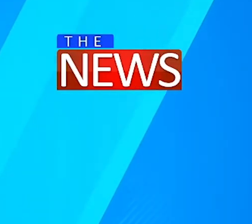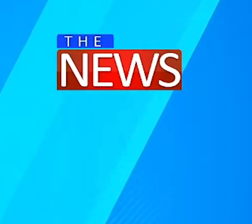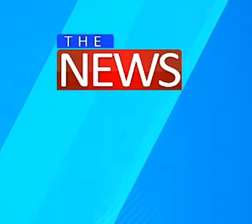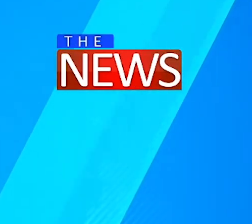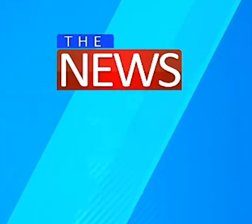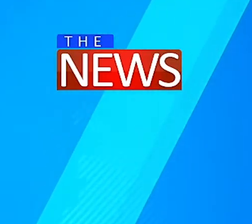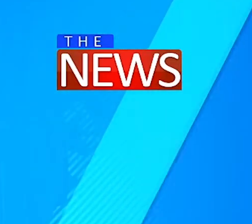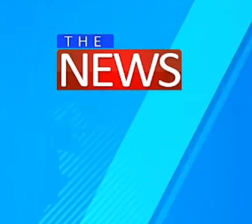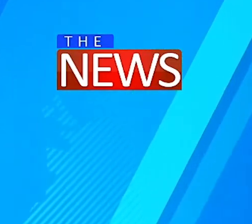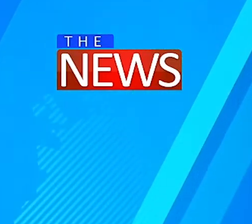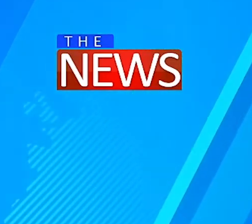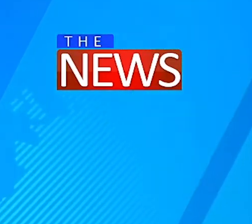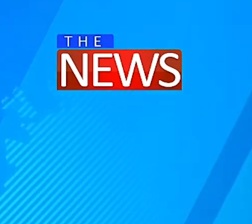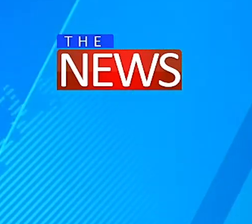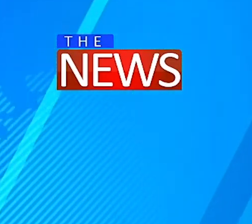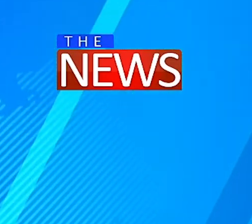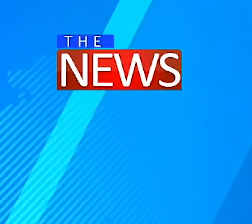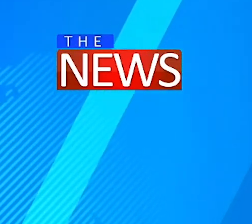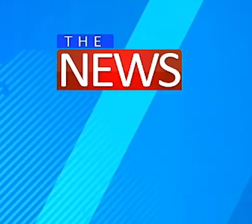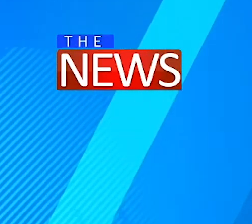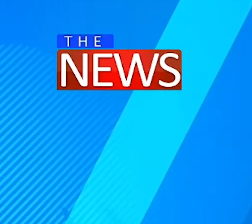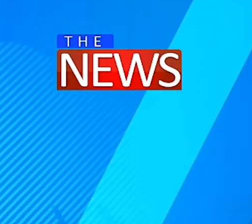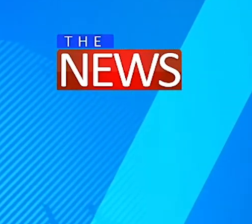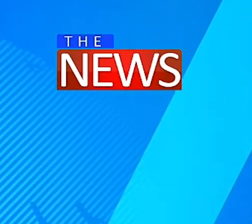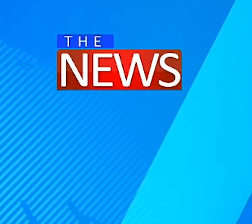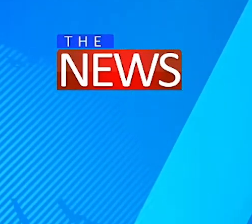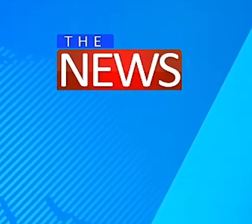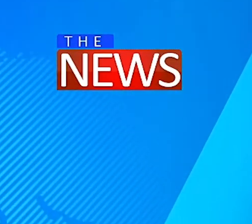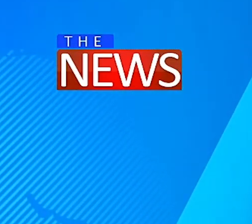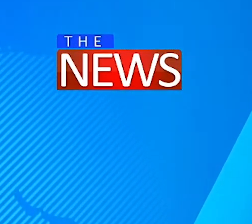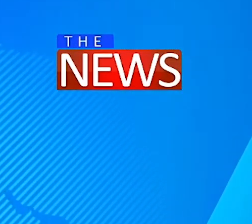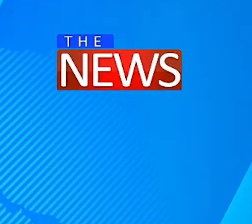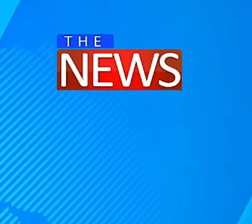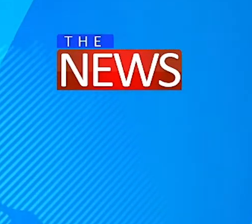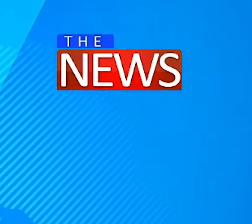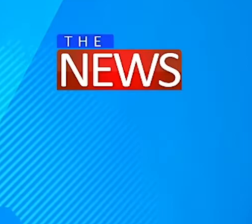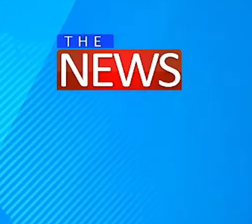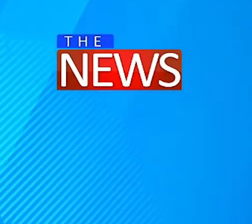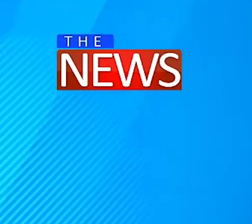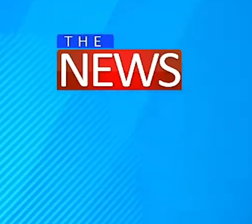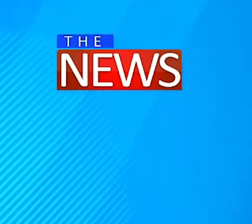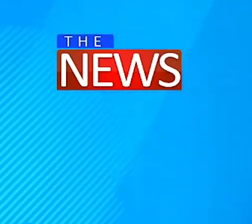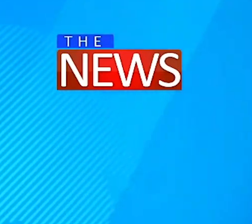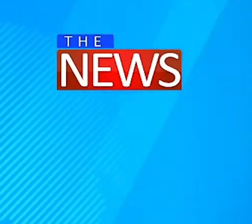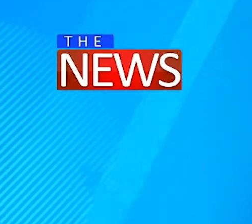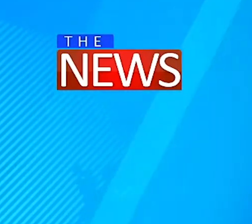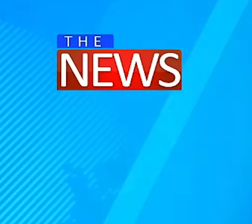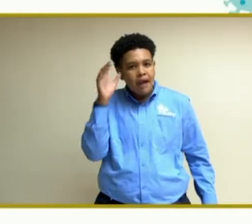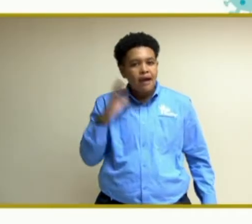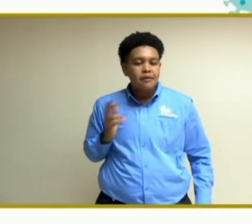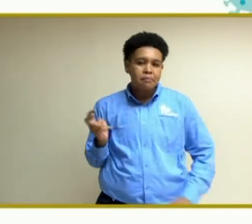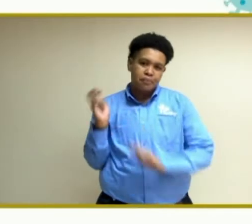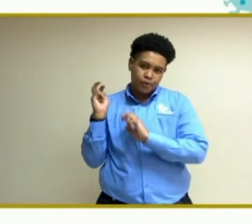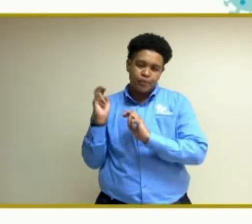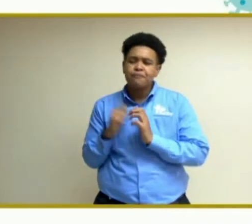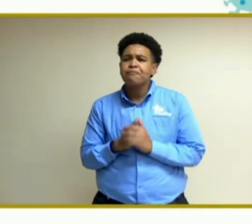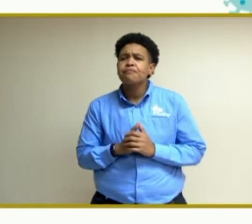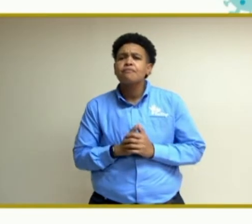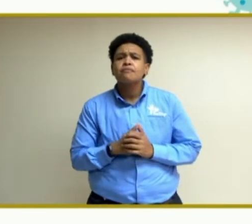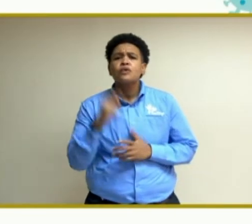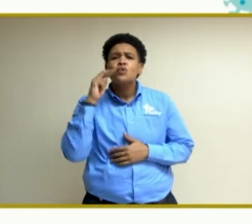point highlighted by Chief Epidemiologist Dr. Karen Webster-Carr at Thursday's press brief. When we look